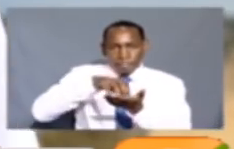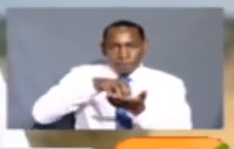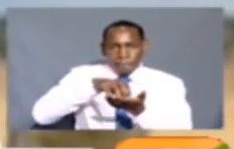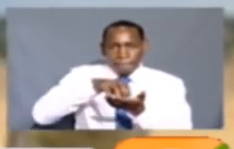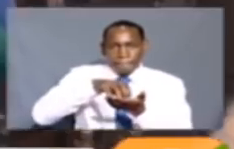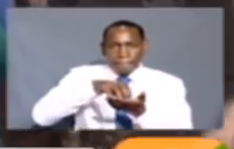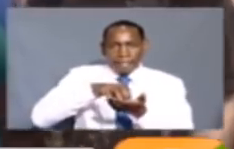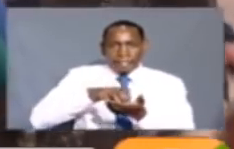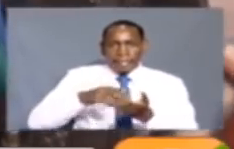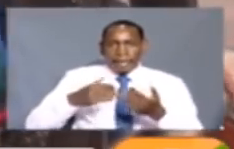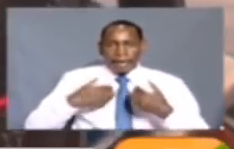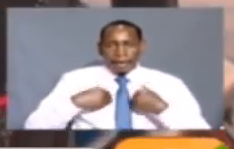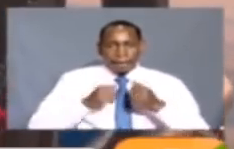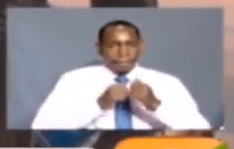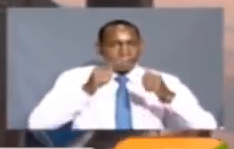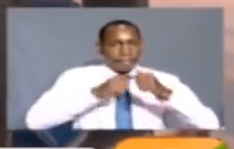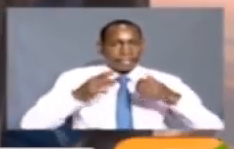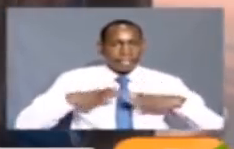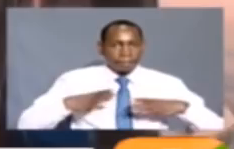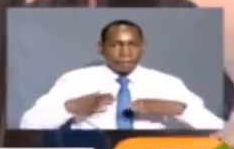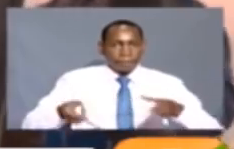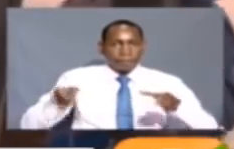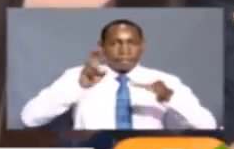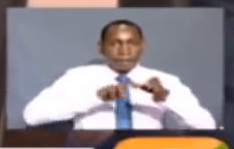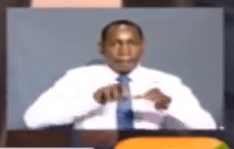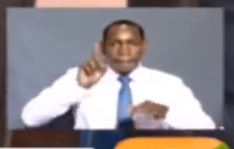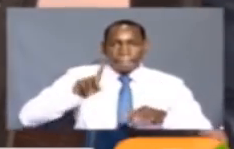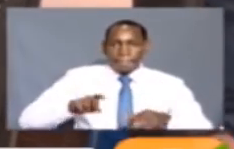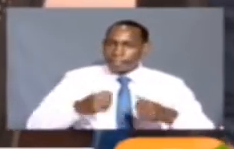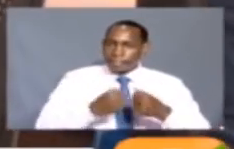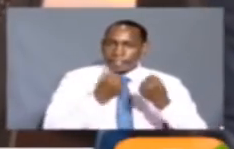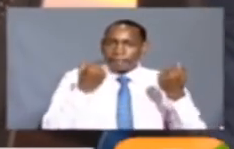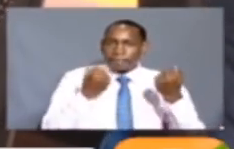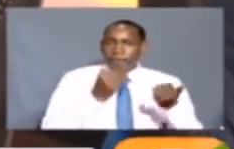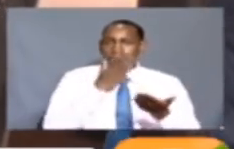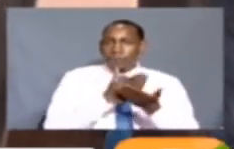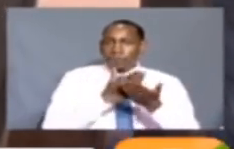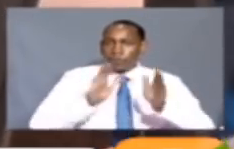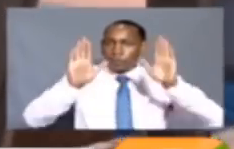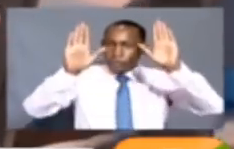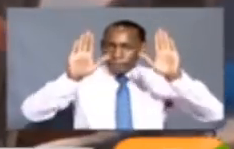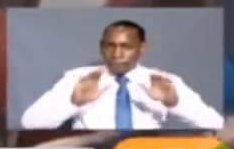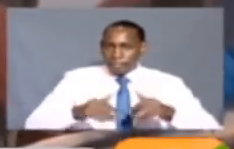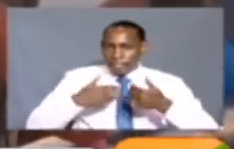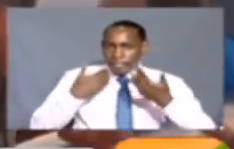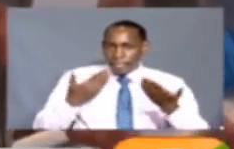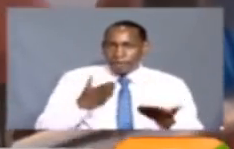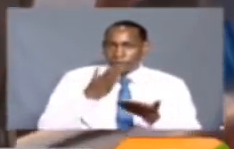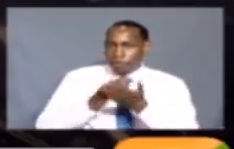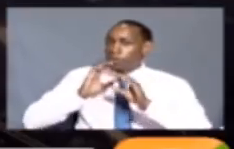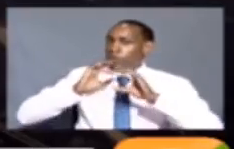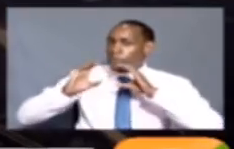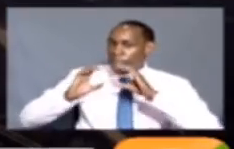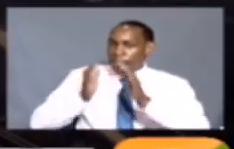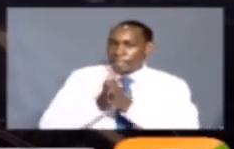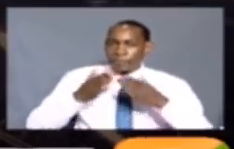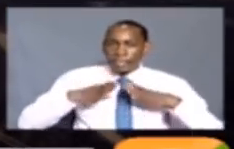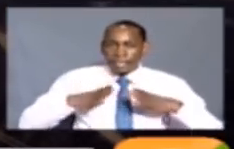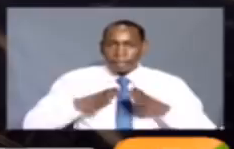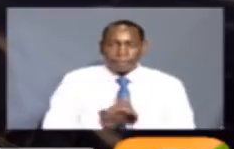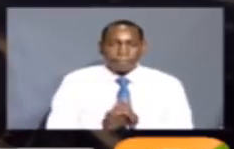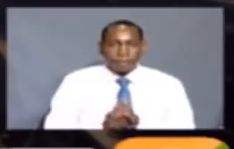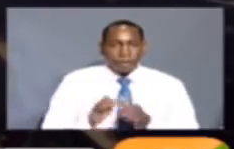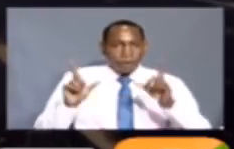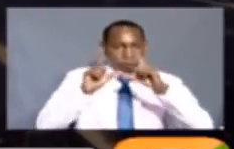But when I have 16 people on board that have to be safe, it's extremely important how clearly I communicate with them. In his own